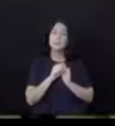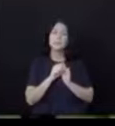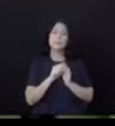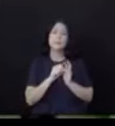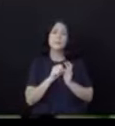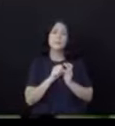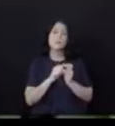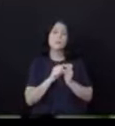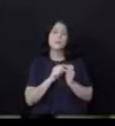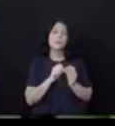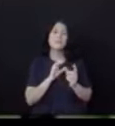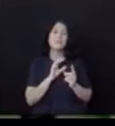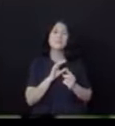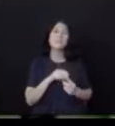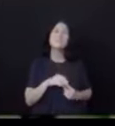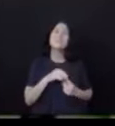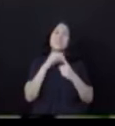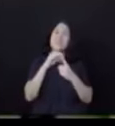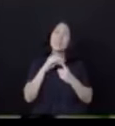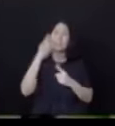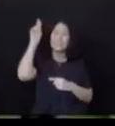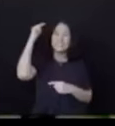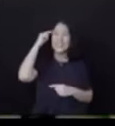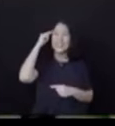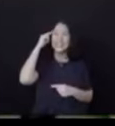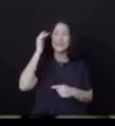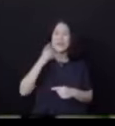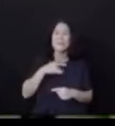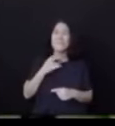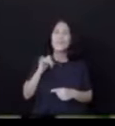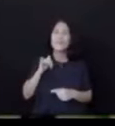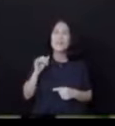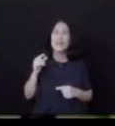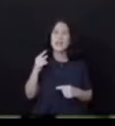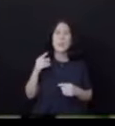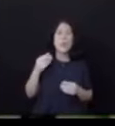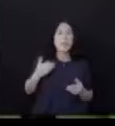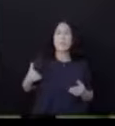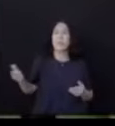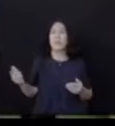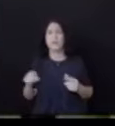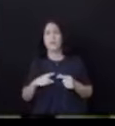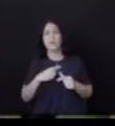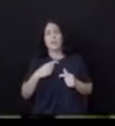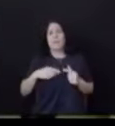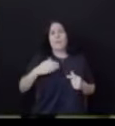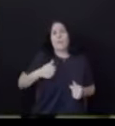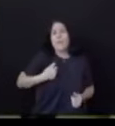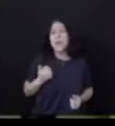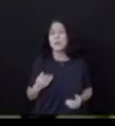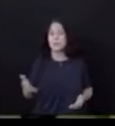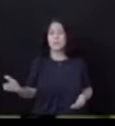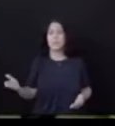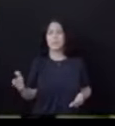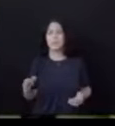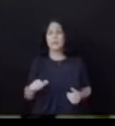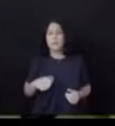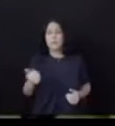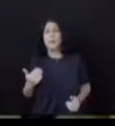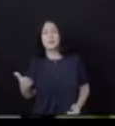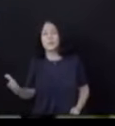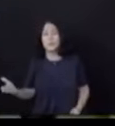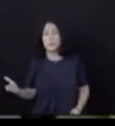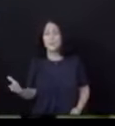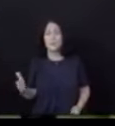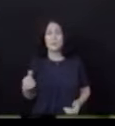particularly in Nashville it feels like it's just been one thing after the other after the other but